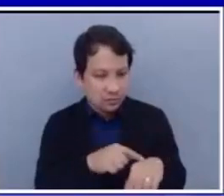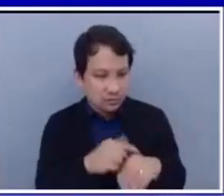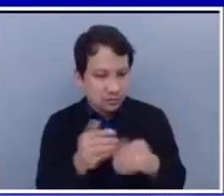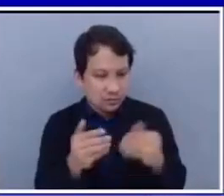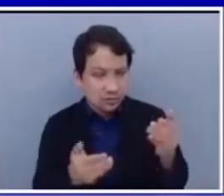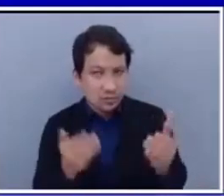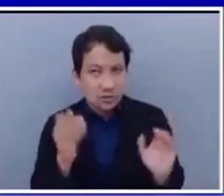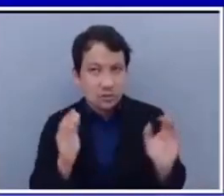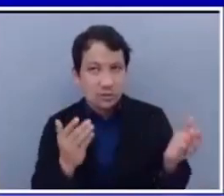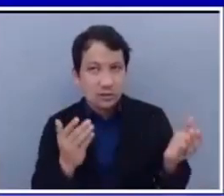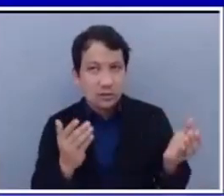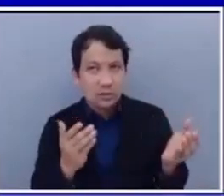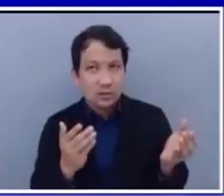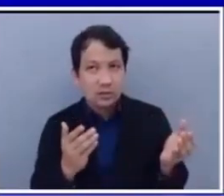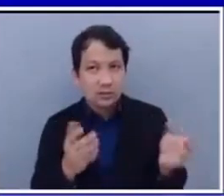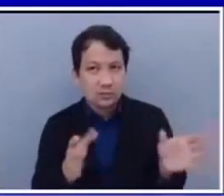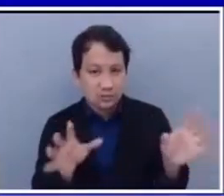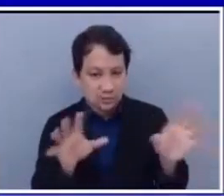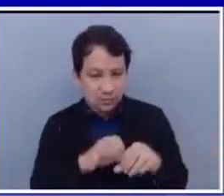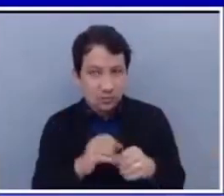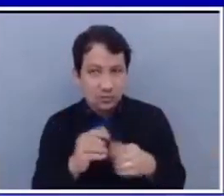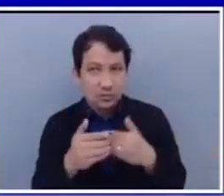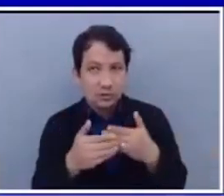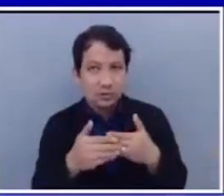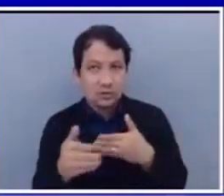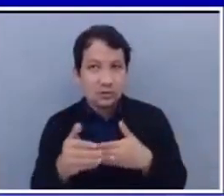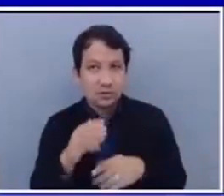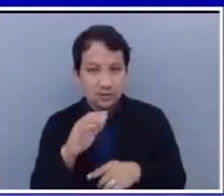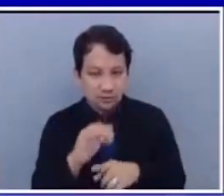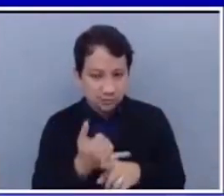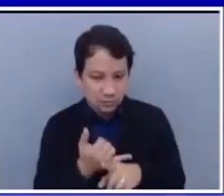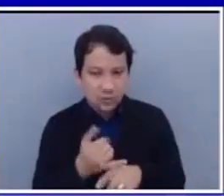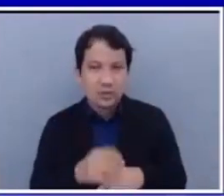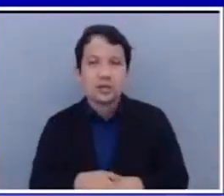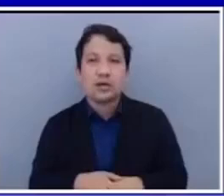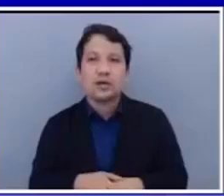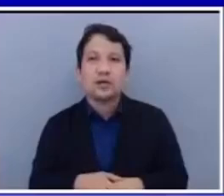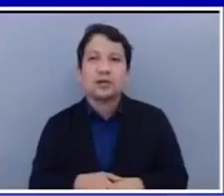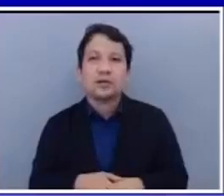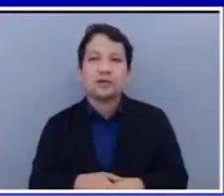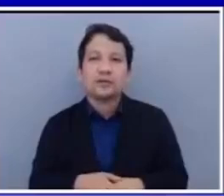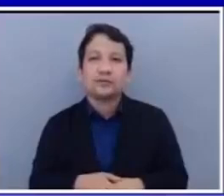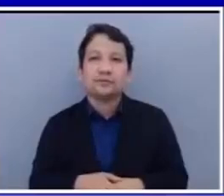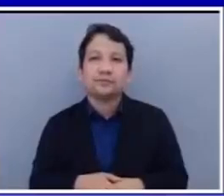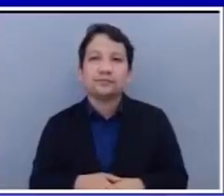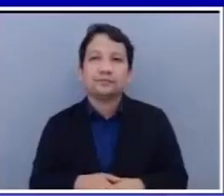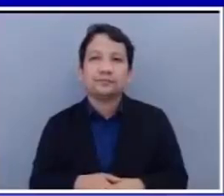ng pagtapos ay doon sa July. So